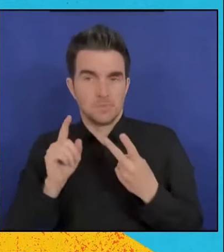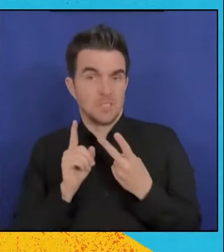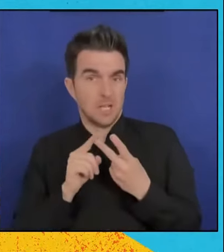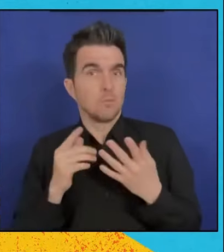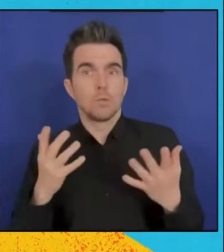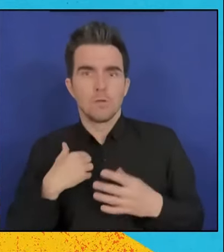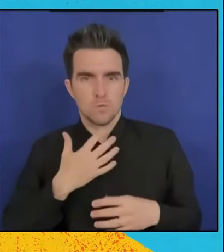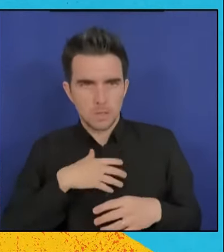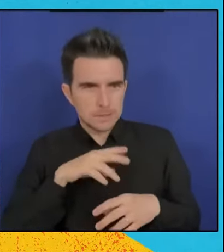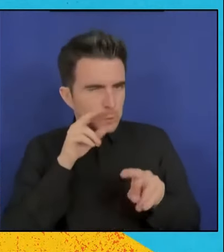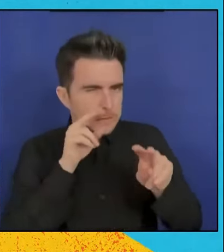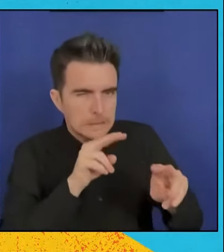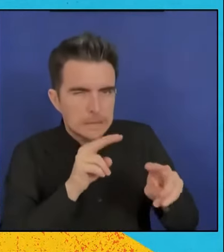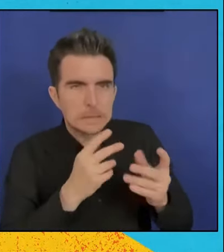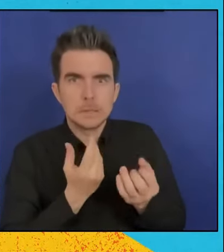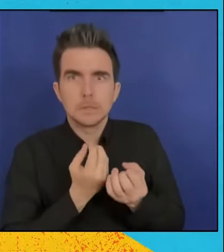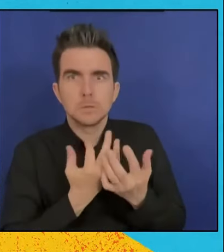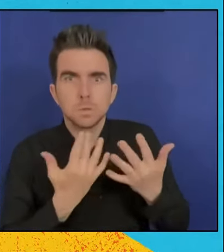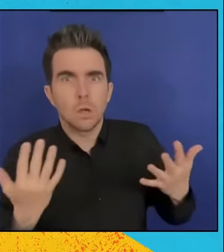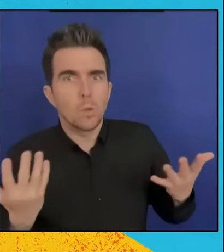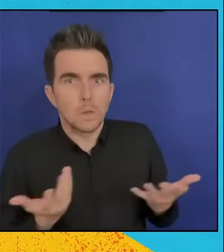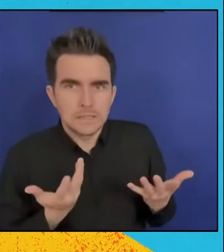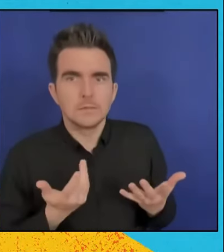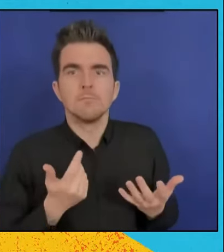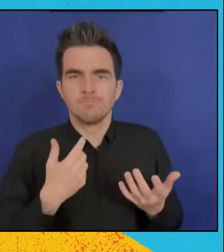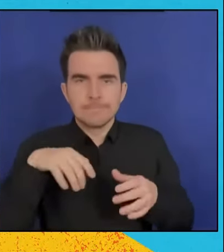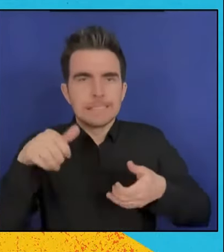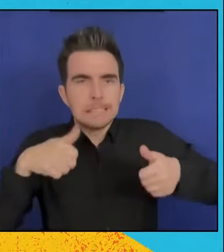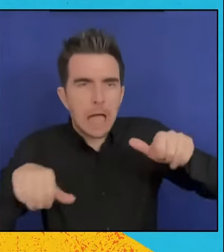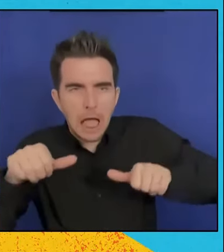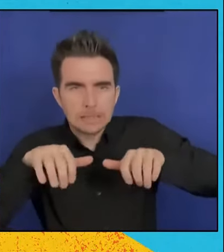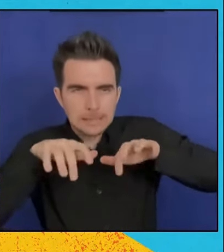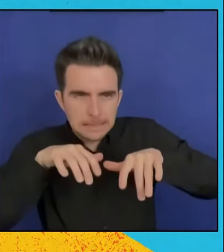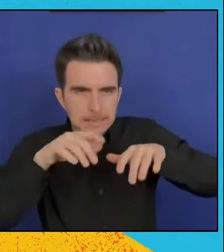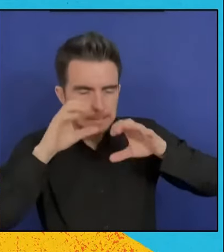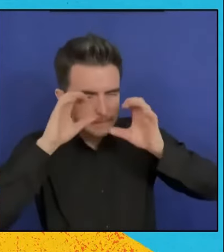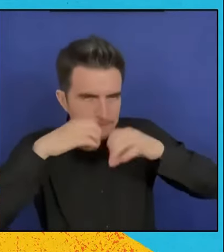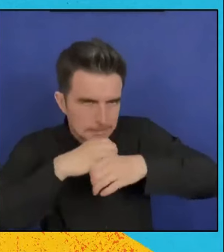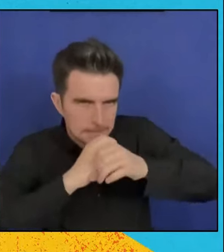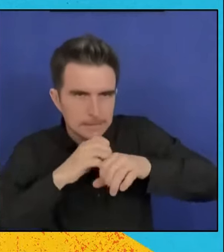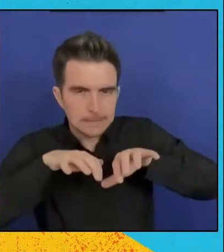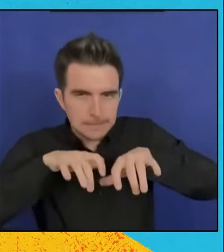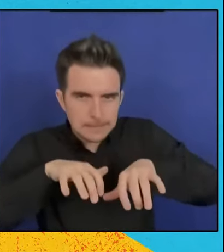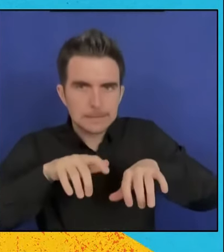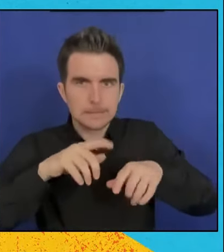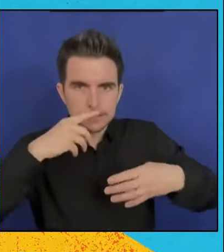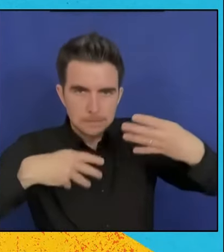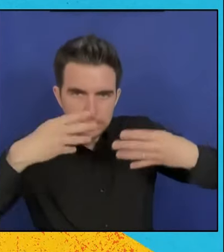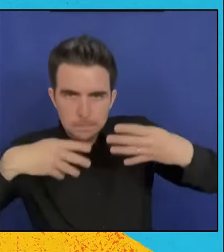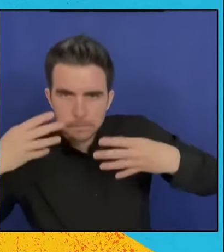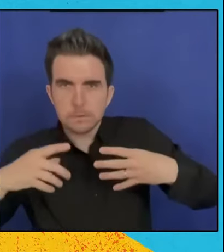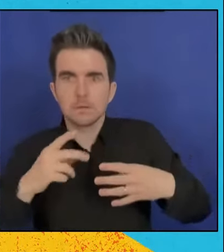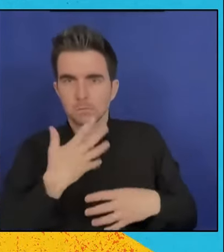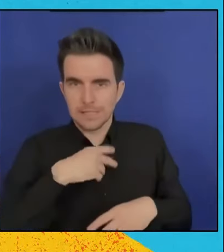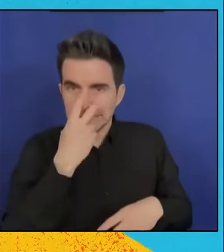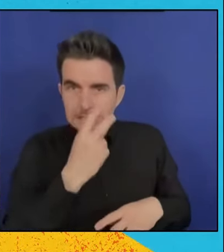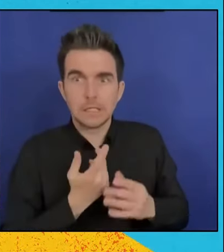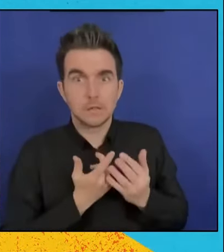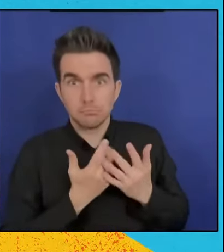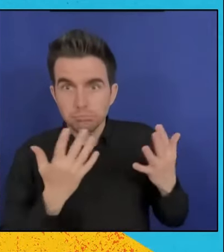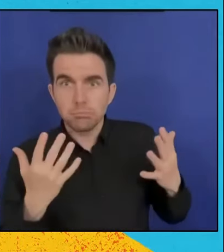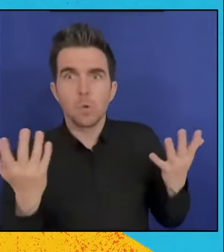the brands and the responsibles of creating this huge mess in our places. We have done an amazing work for the last 4 years, and we have